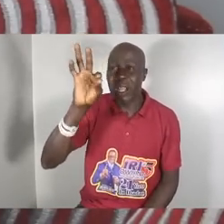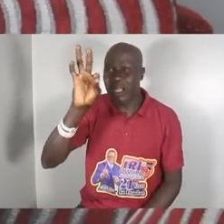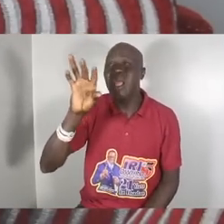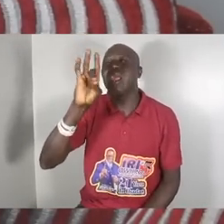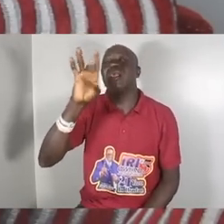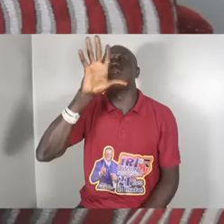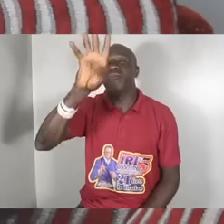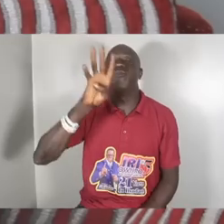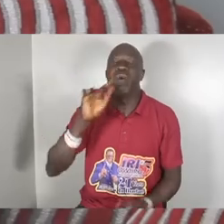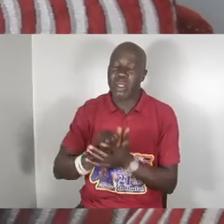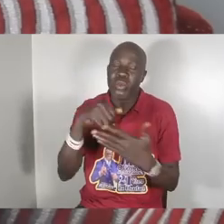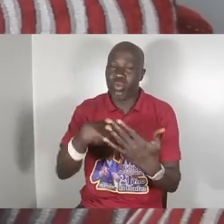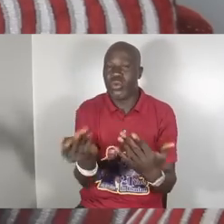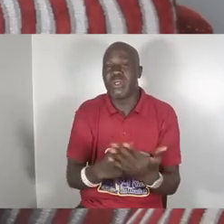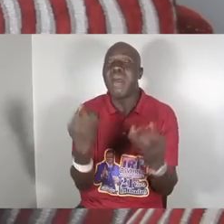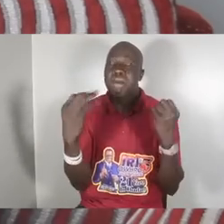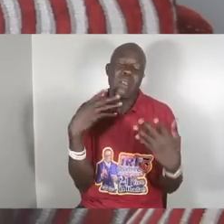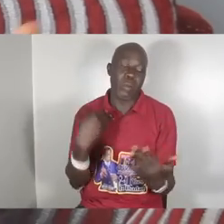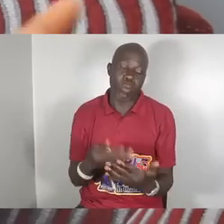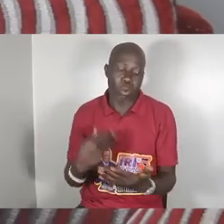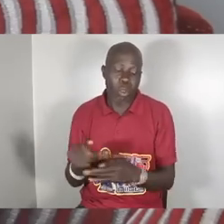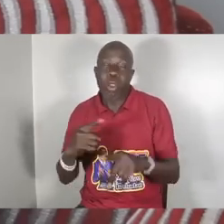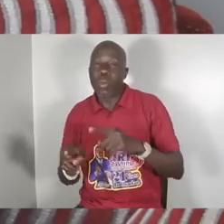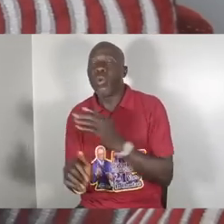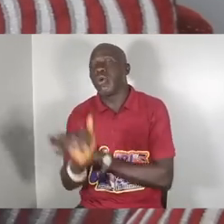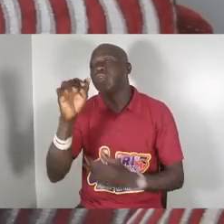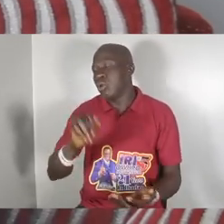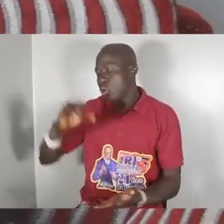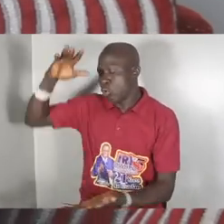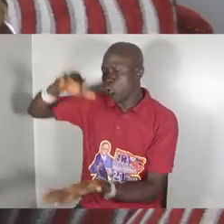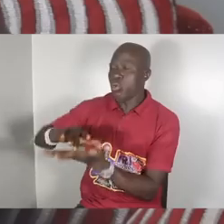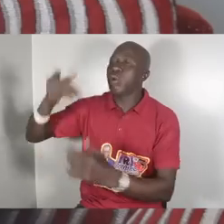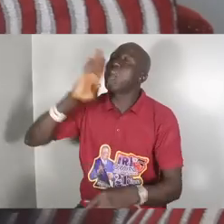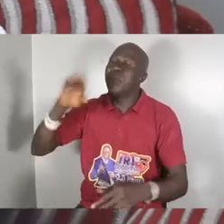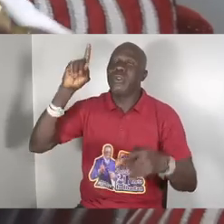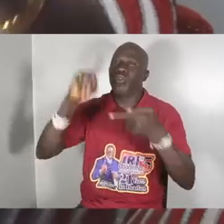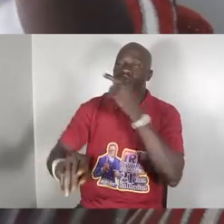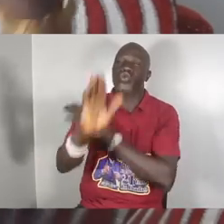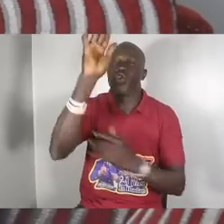said it's your money. He has wasted a lot of money. But glory be to God. The children of God are